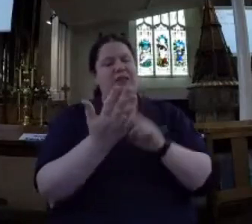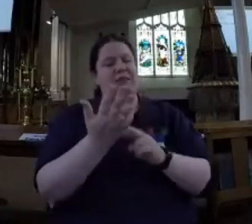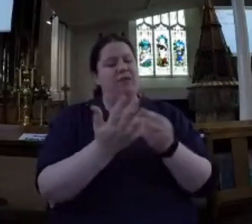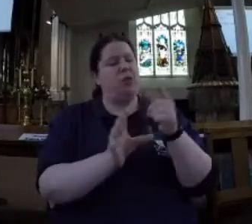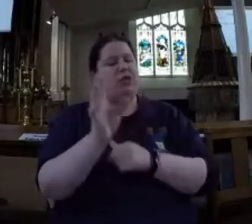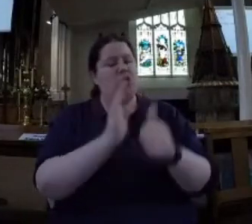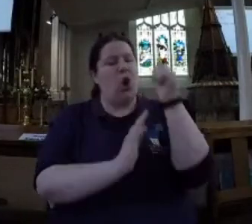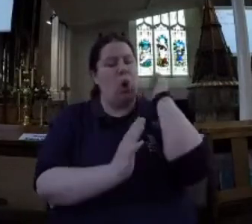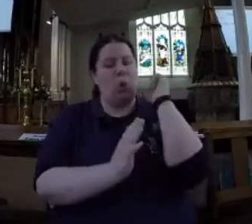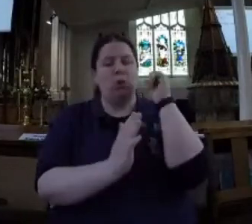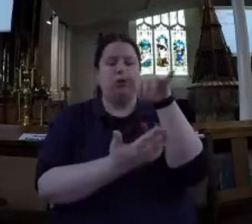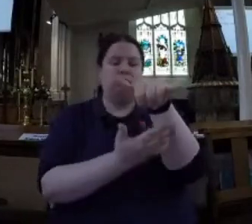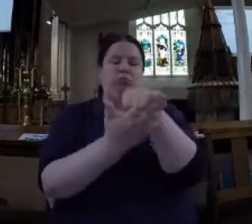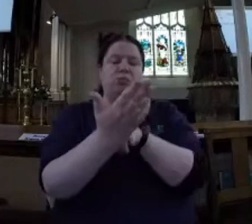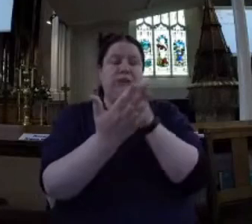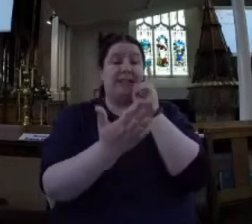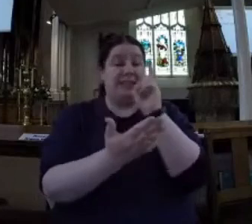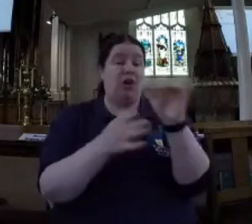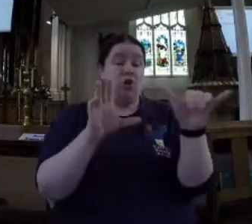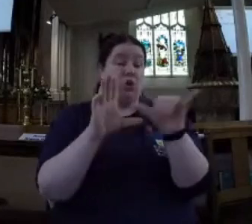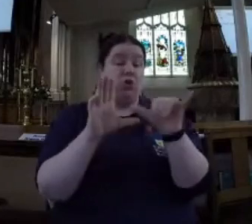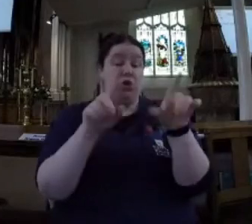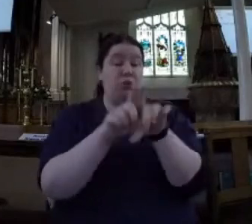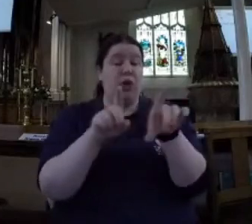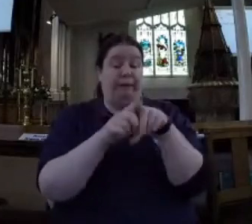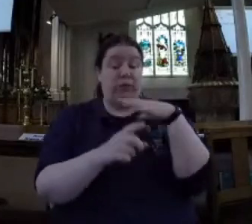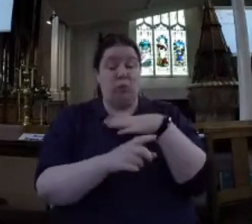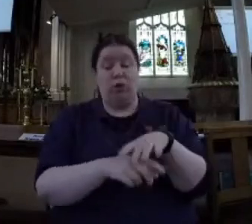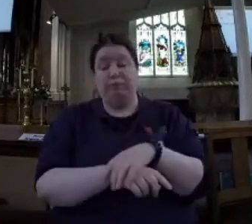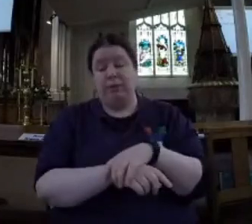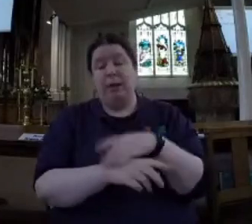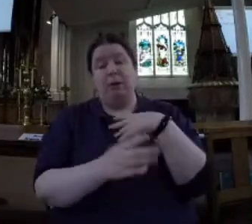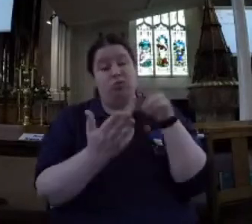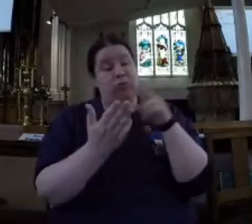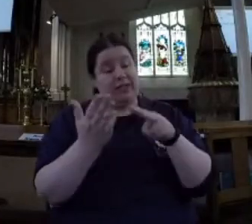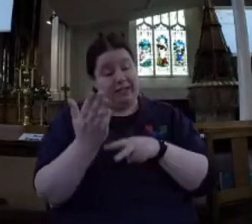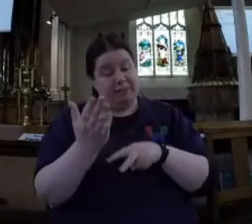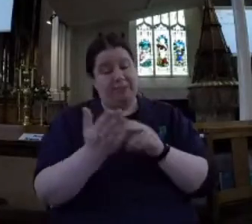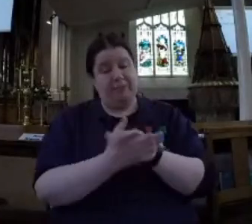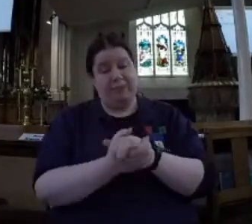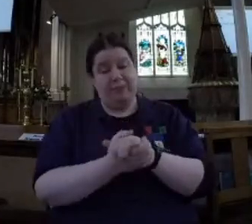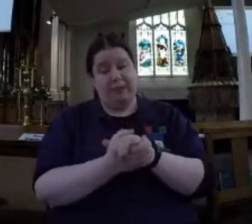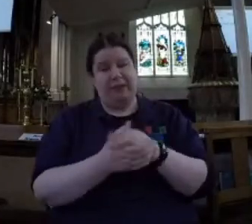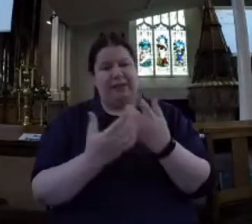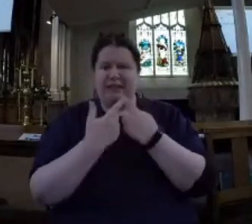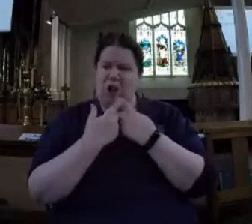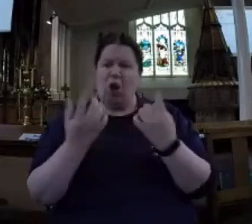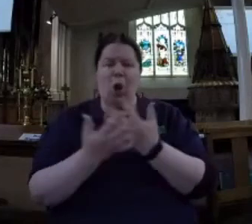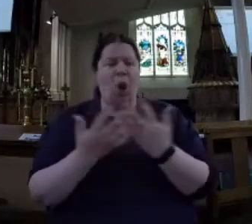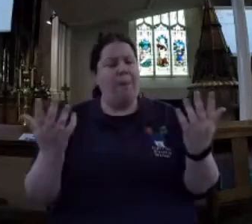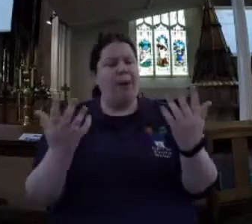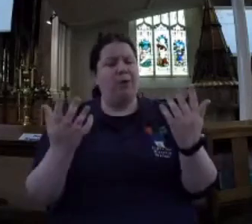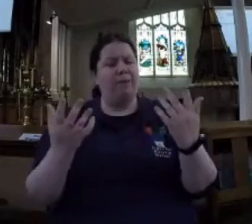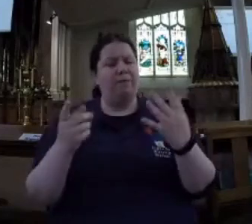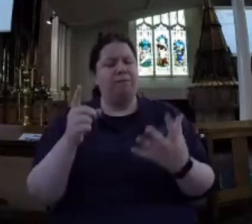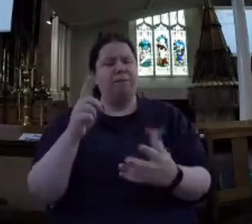mind. You can actually see this on YouTube as well if you want to. But I want to read it to you now because it says a lot about finding your